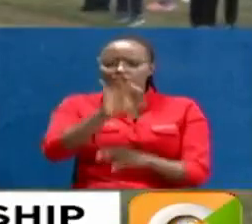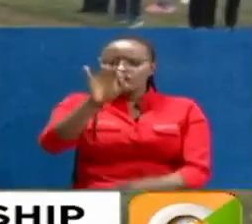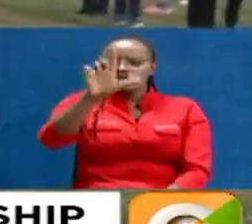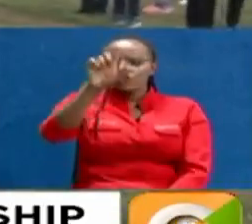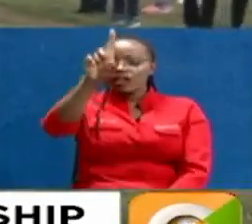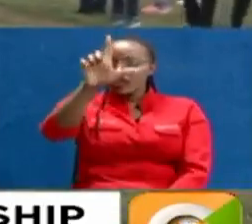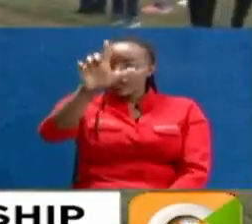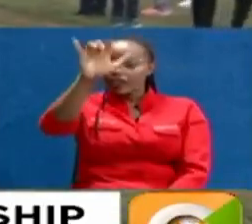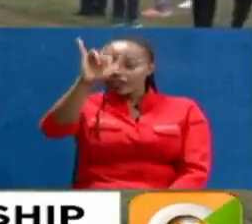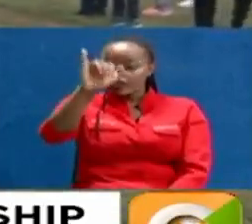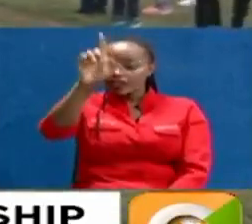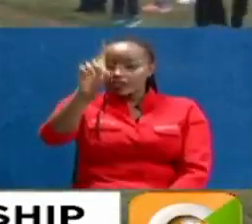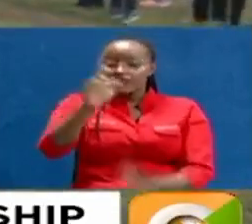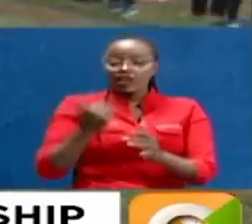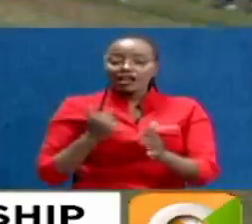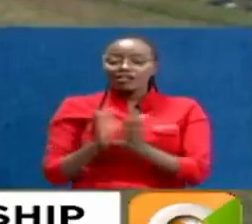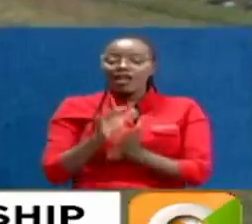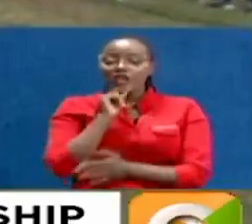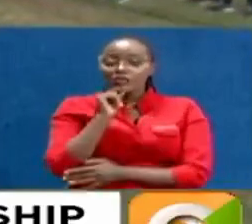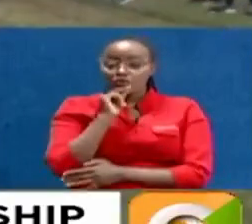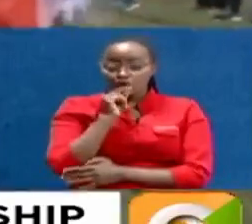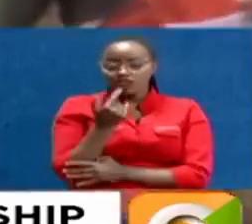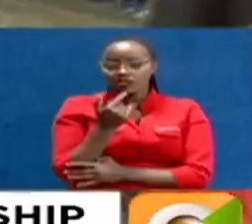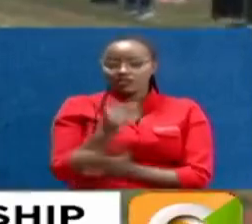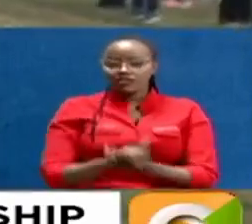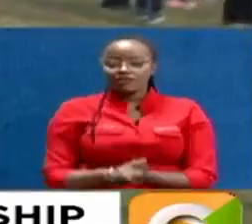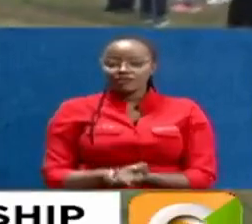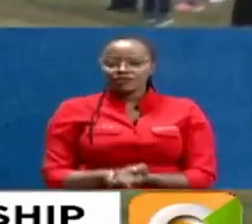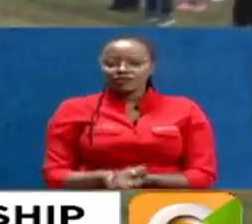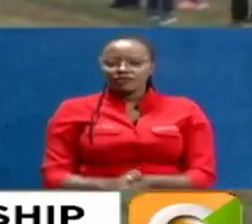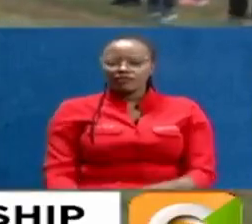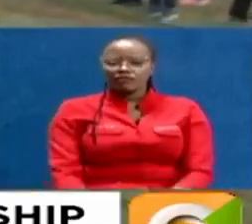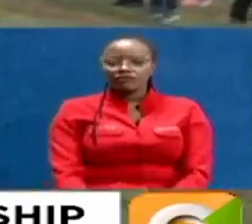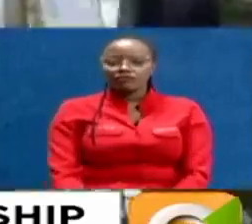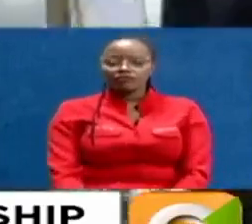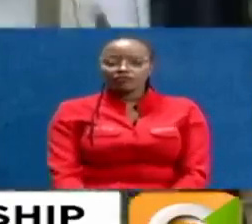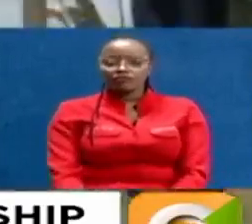Korir emerged winners in the girls and boys races respectively.